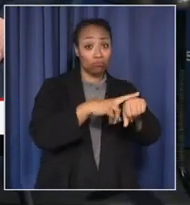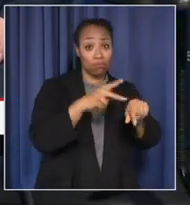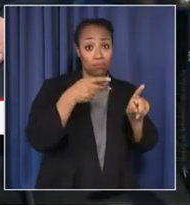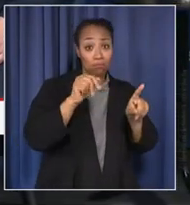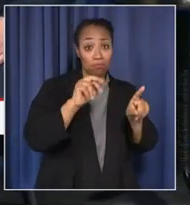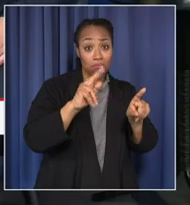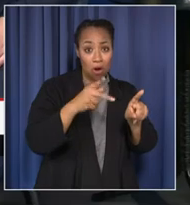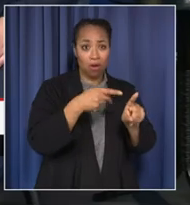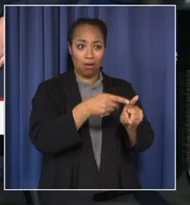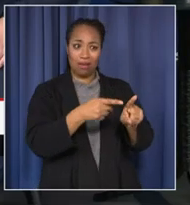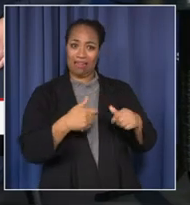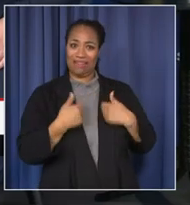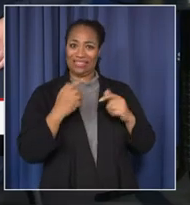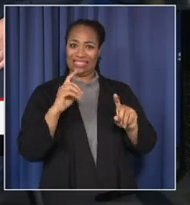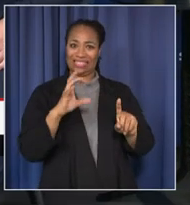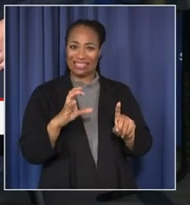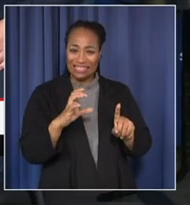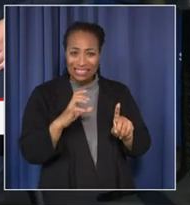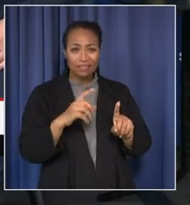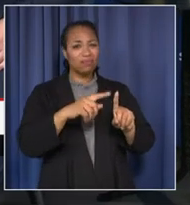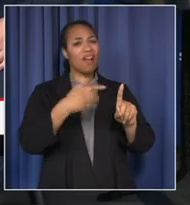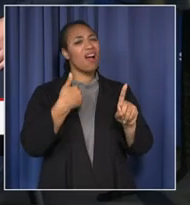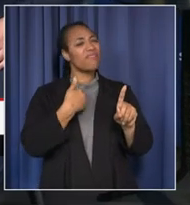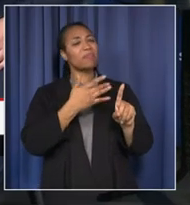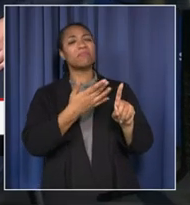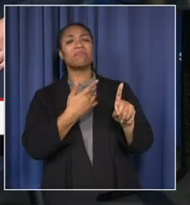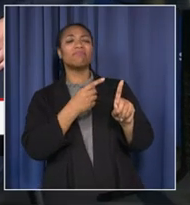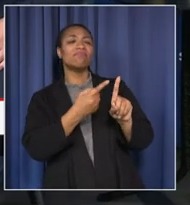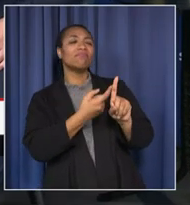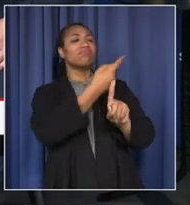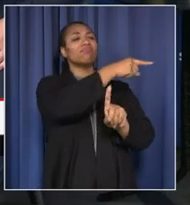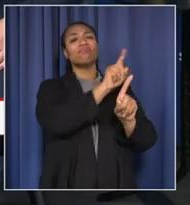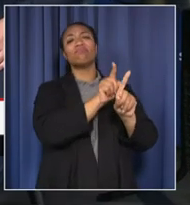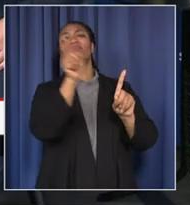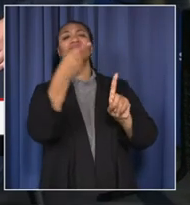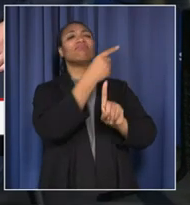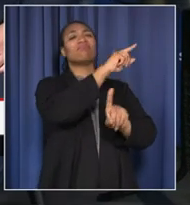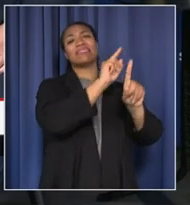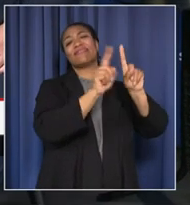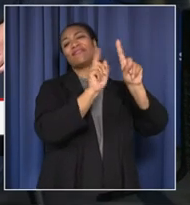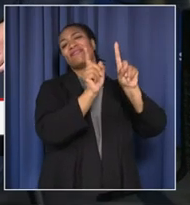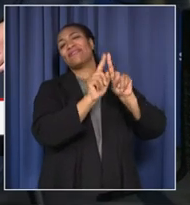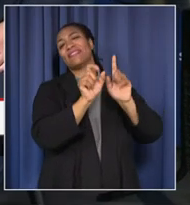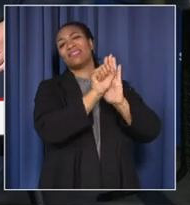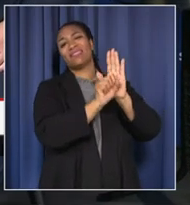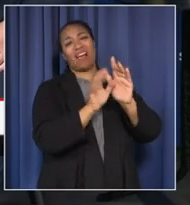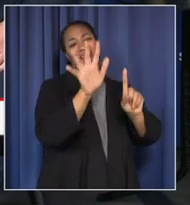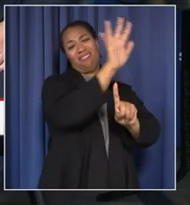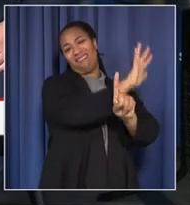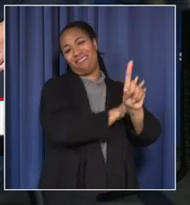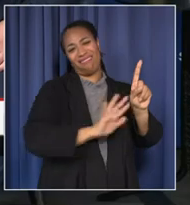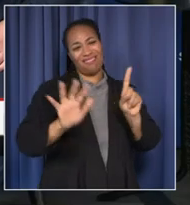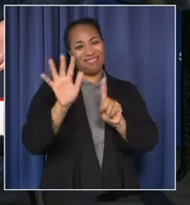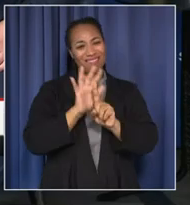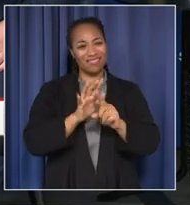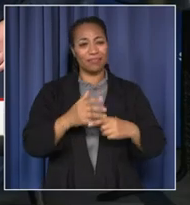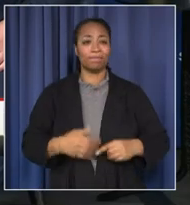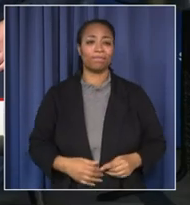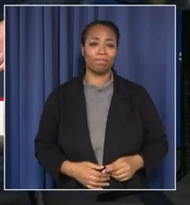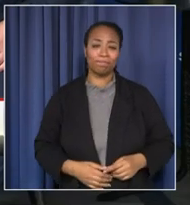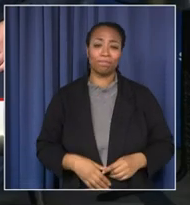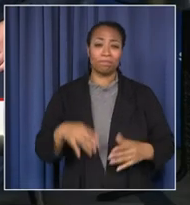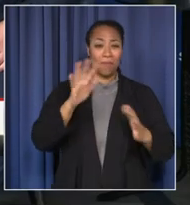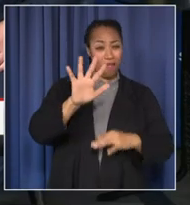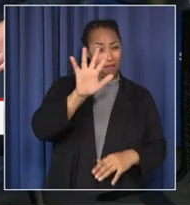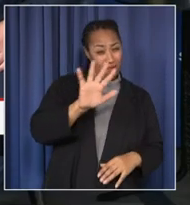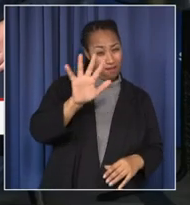country. I think we have in this region close to 400,000 federal workers. Is that